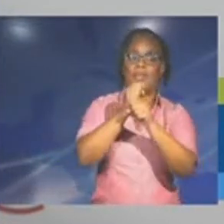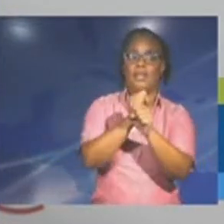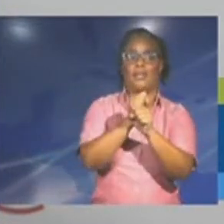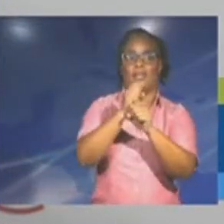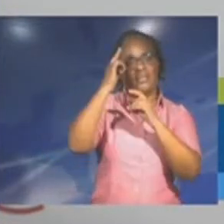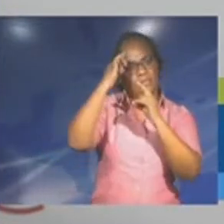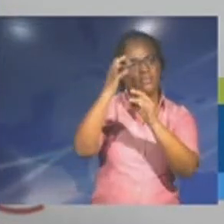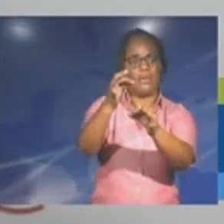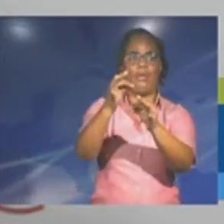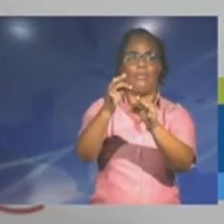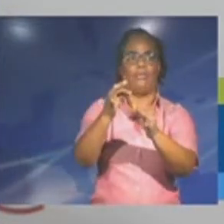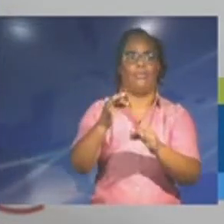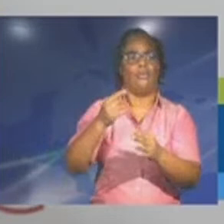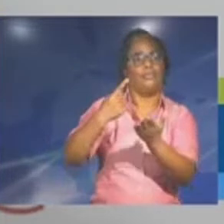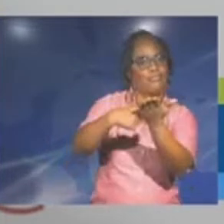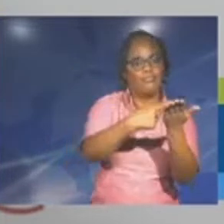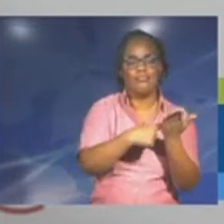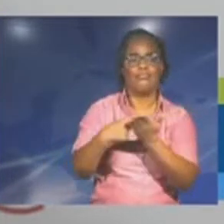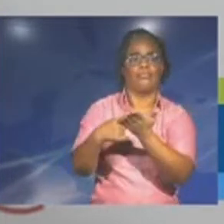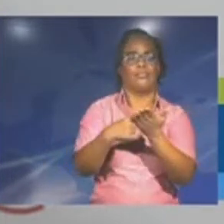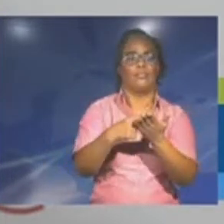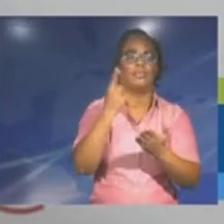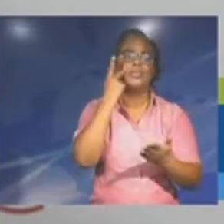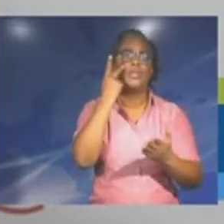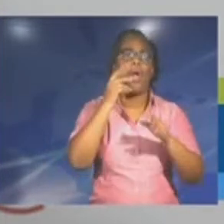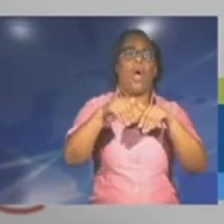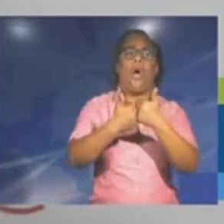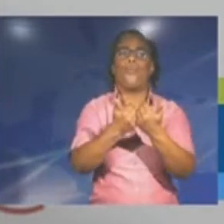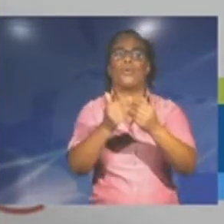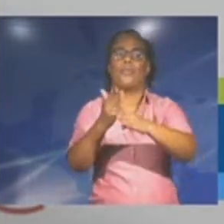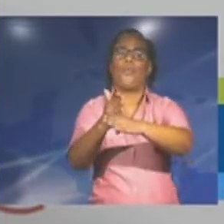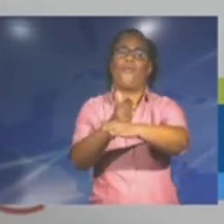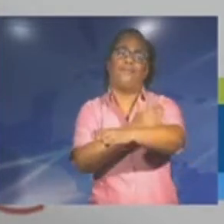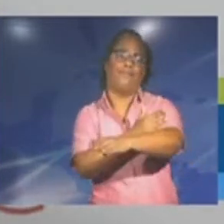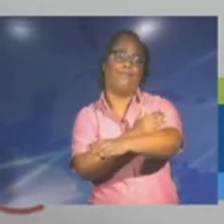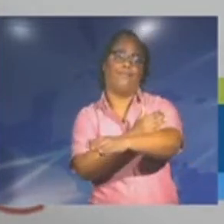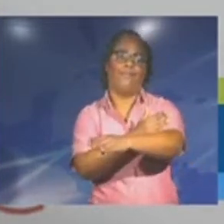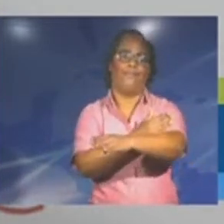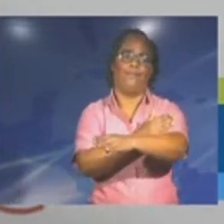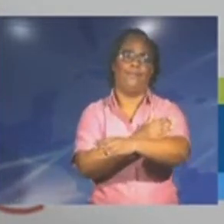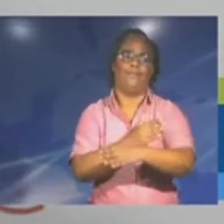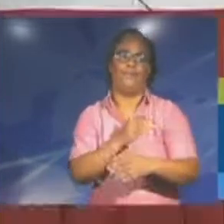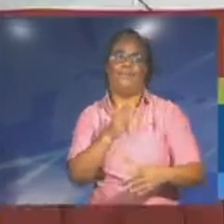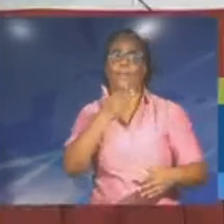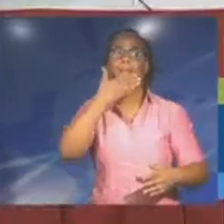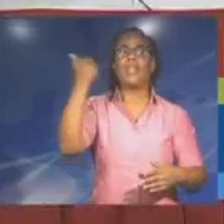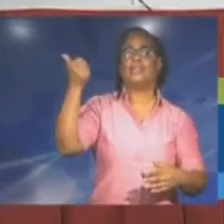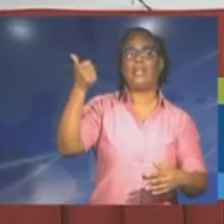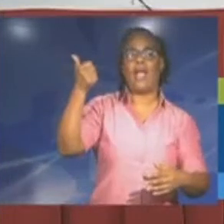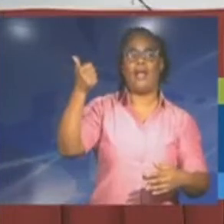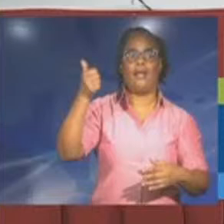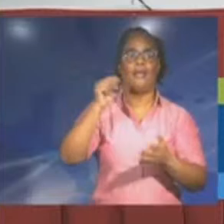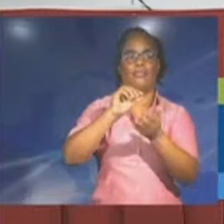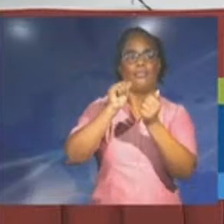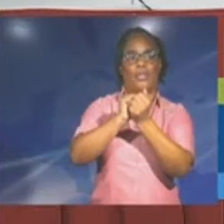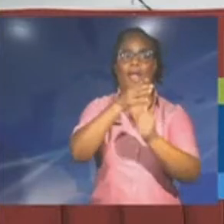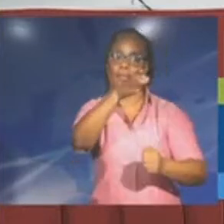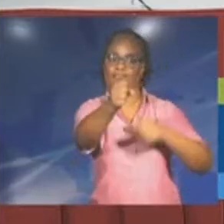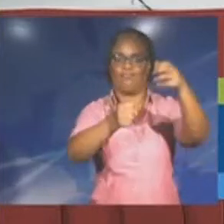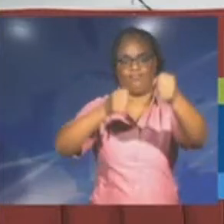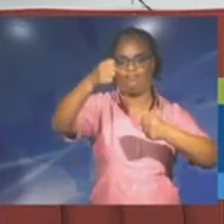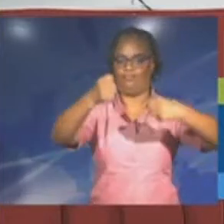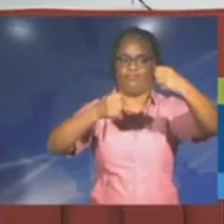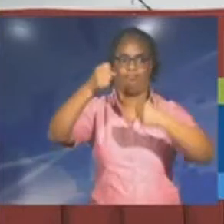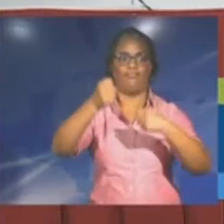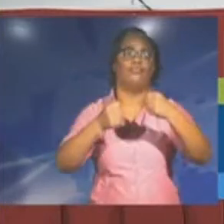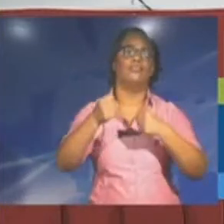enhance even more the quality of the nurses we get in our system. Thank you very much. Thank you very